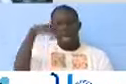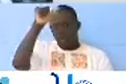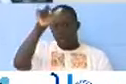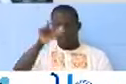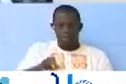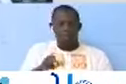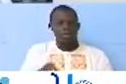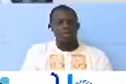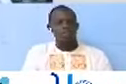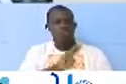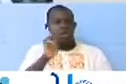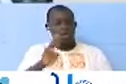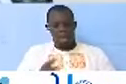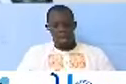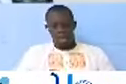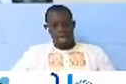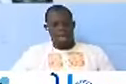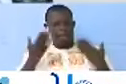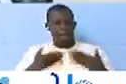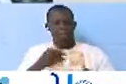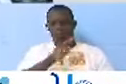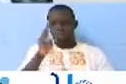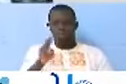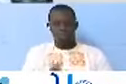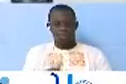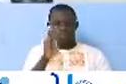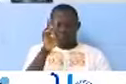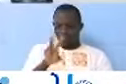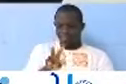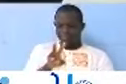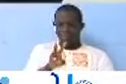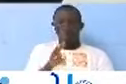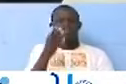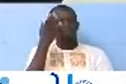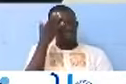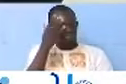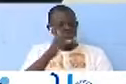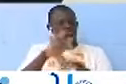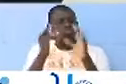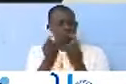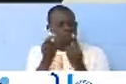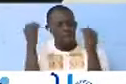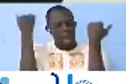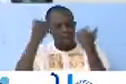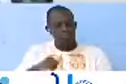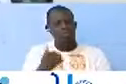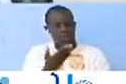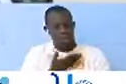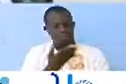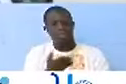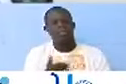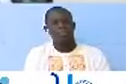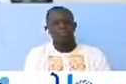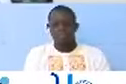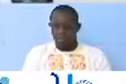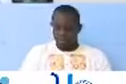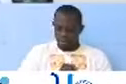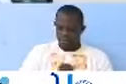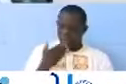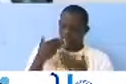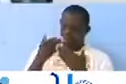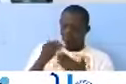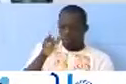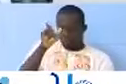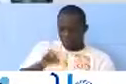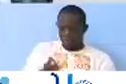is not happy, you would know that something is amiss. I said to him,